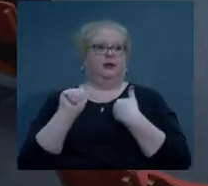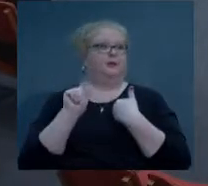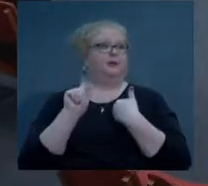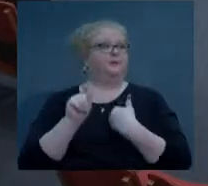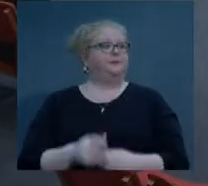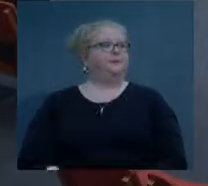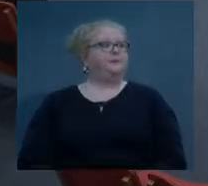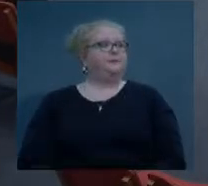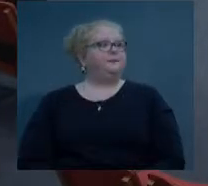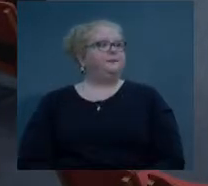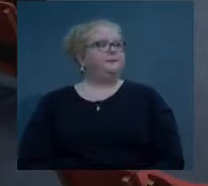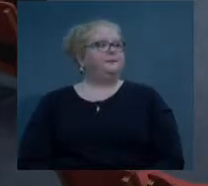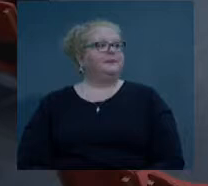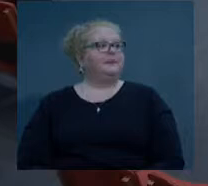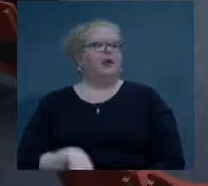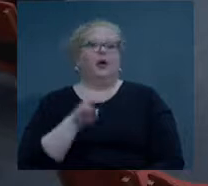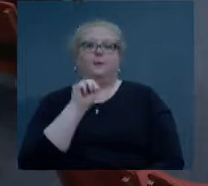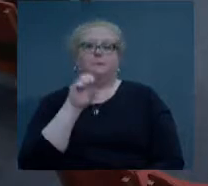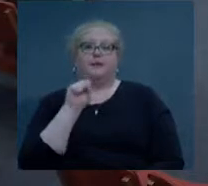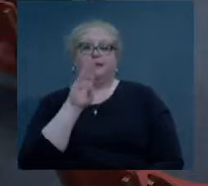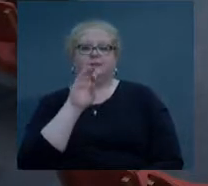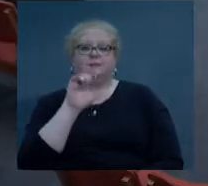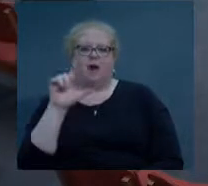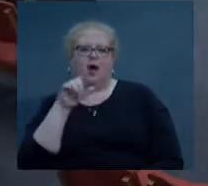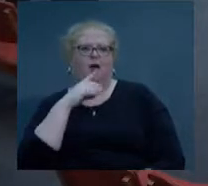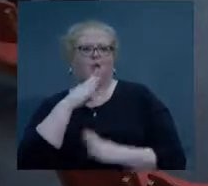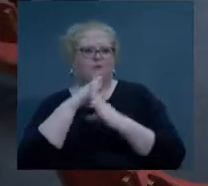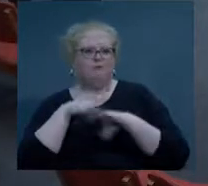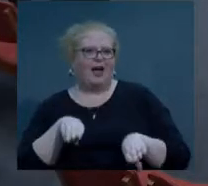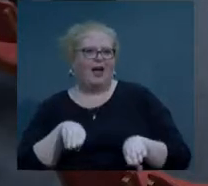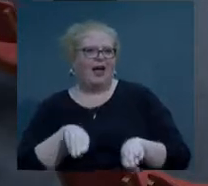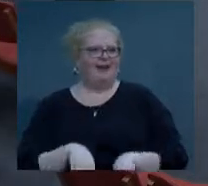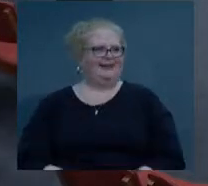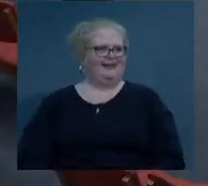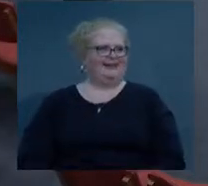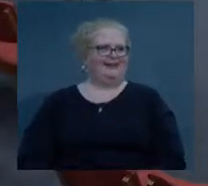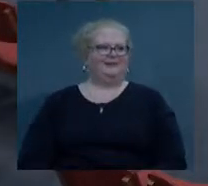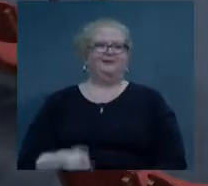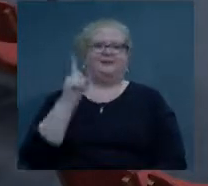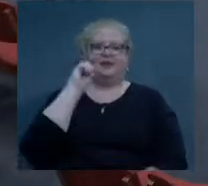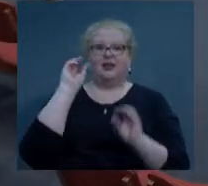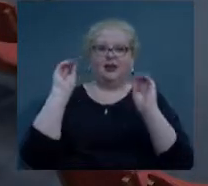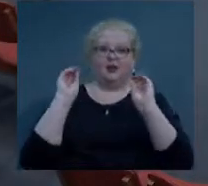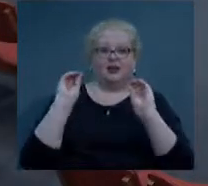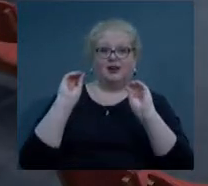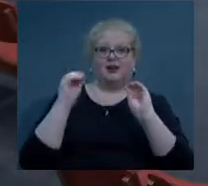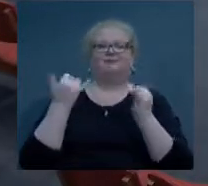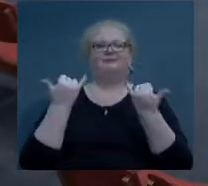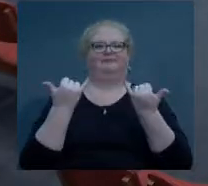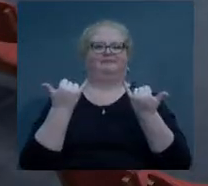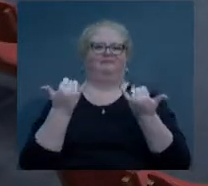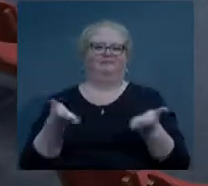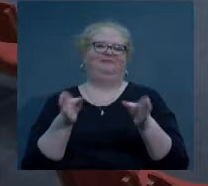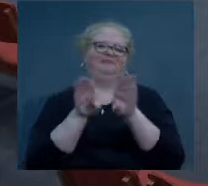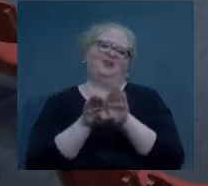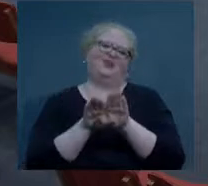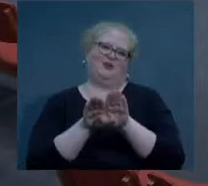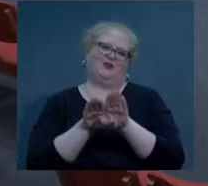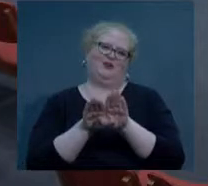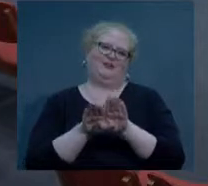Ms. Bell, you're quiet. Hearing none, we are adjourned.